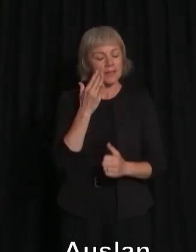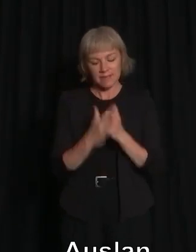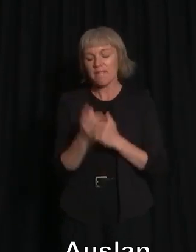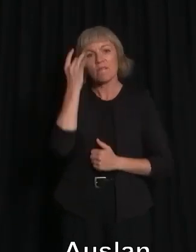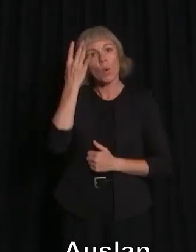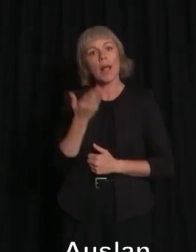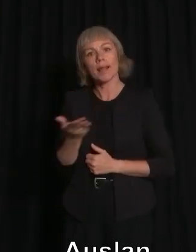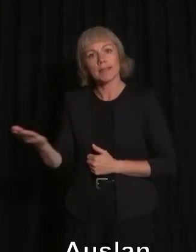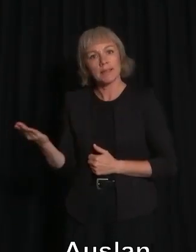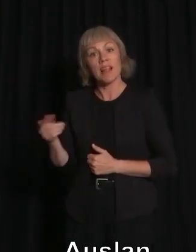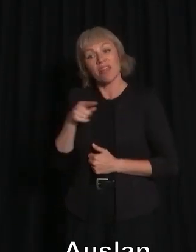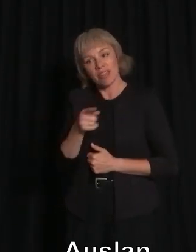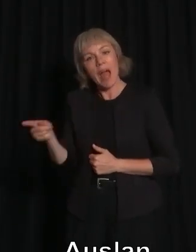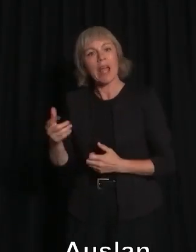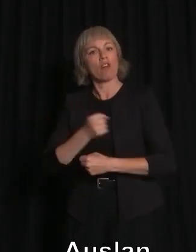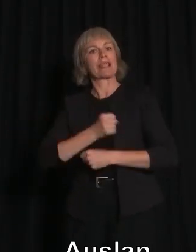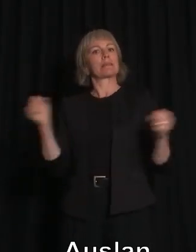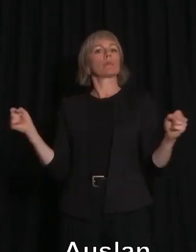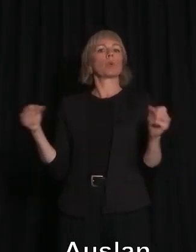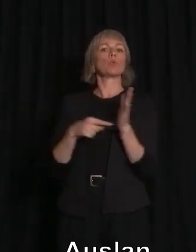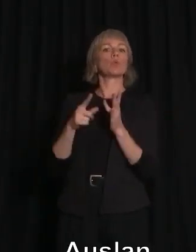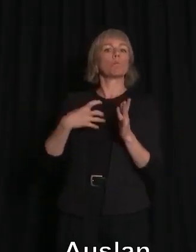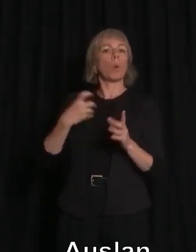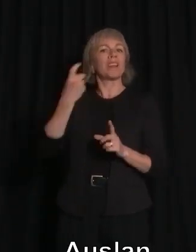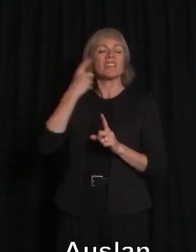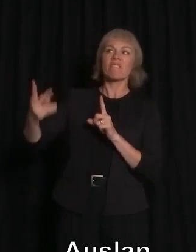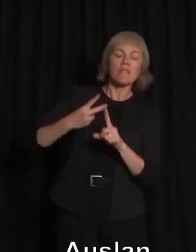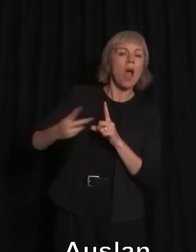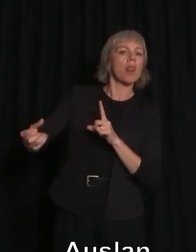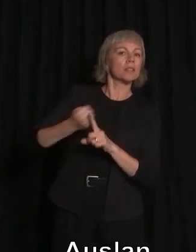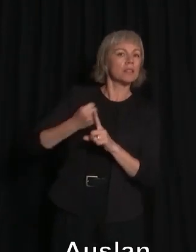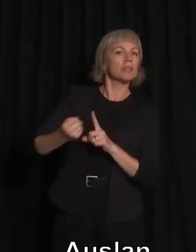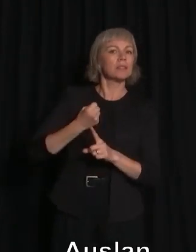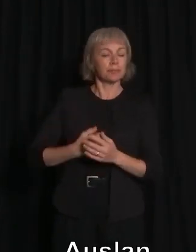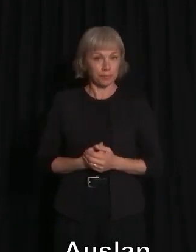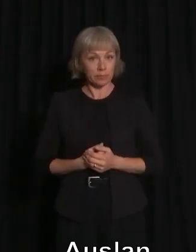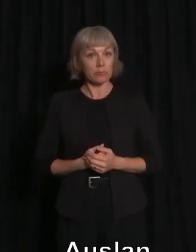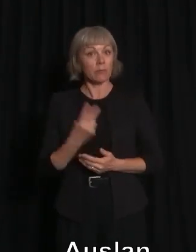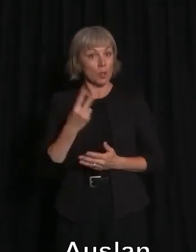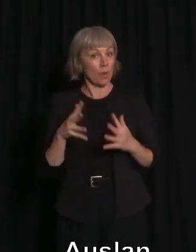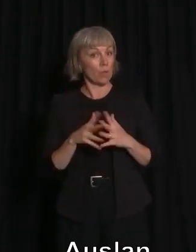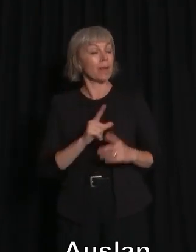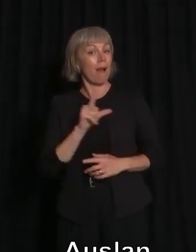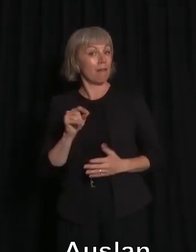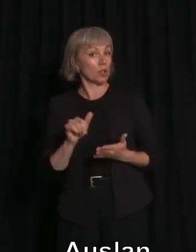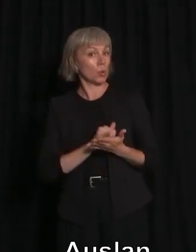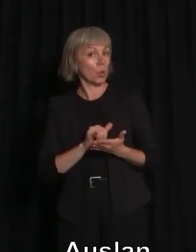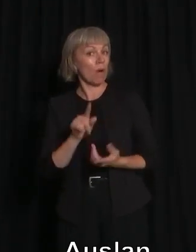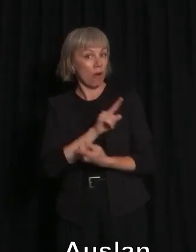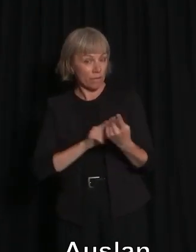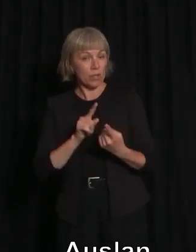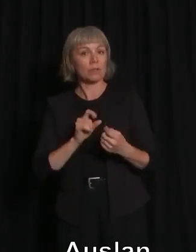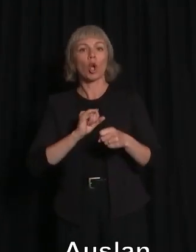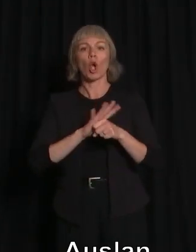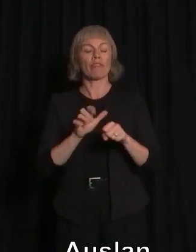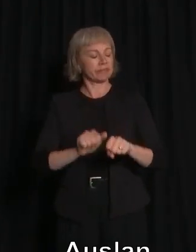are left also wholly exposed to violence. In the 12 weeks after that conference, the